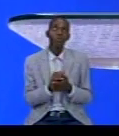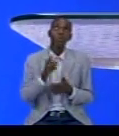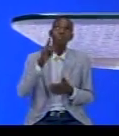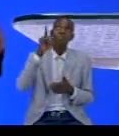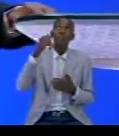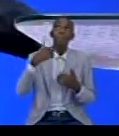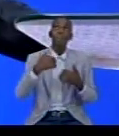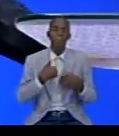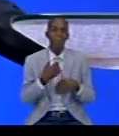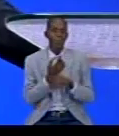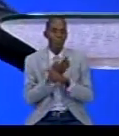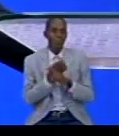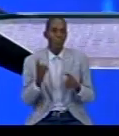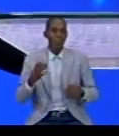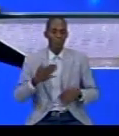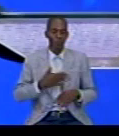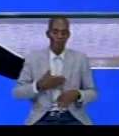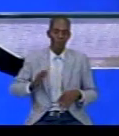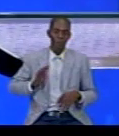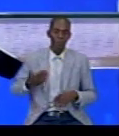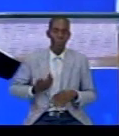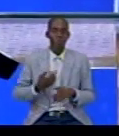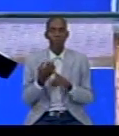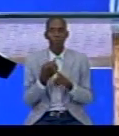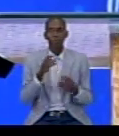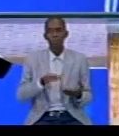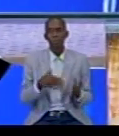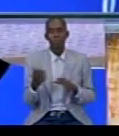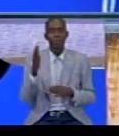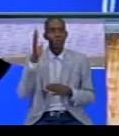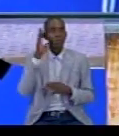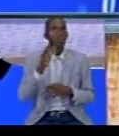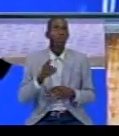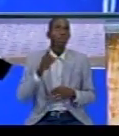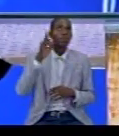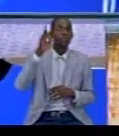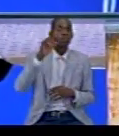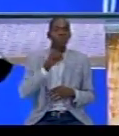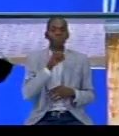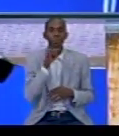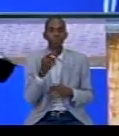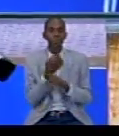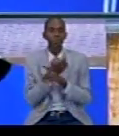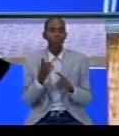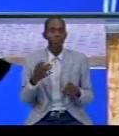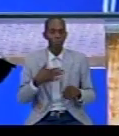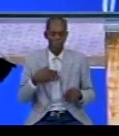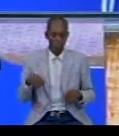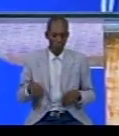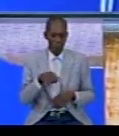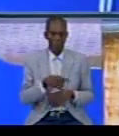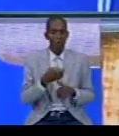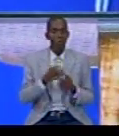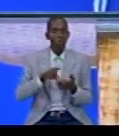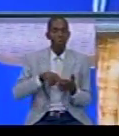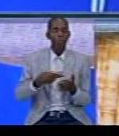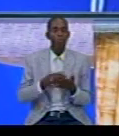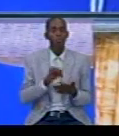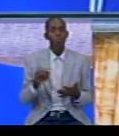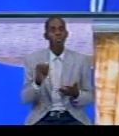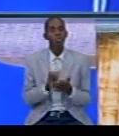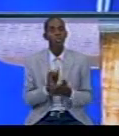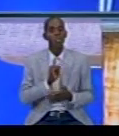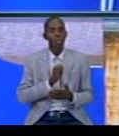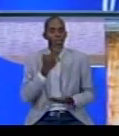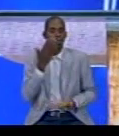my soul from death. Wilt not thou deliver my feet from falling, that I may walk